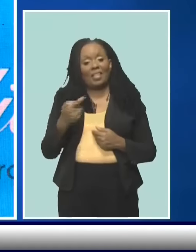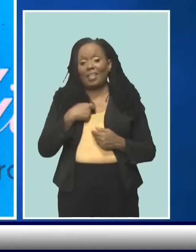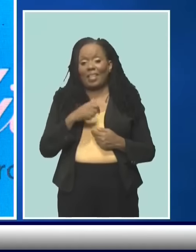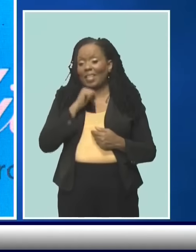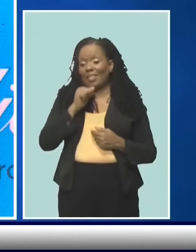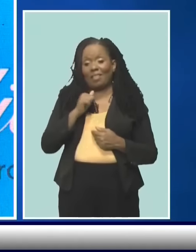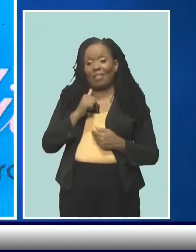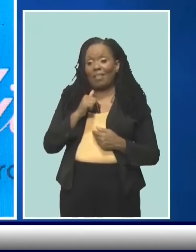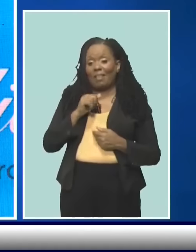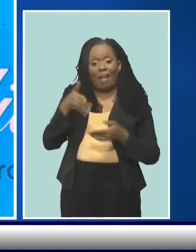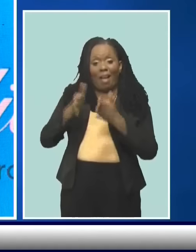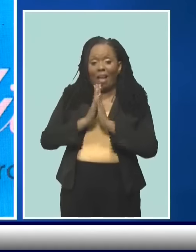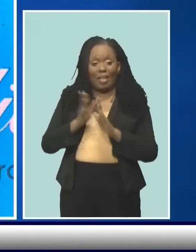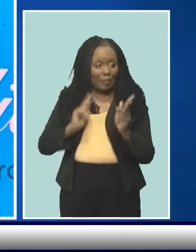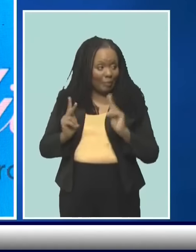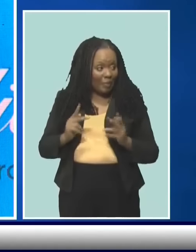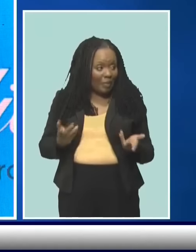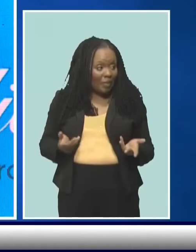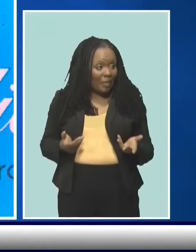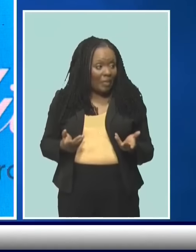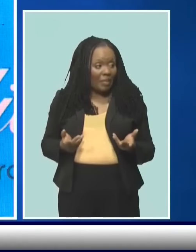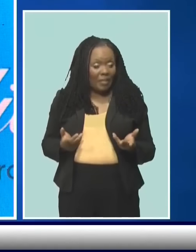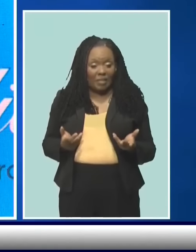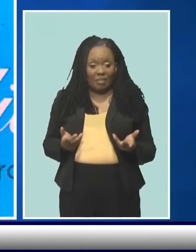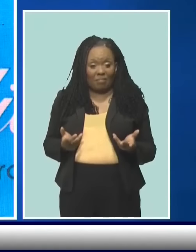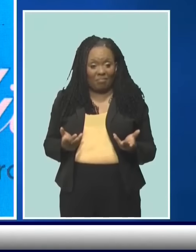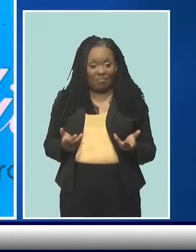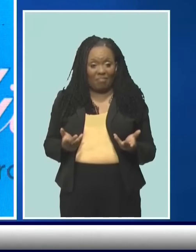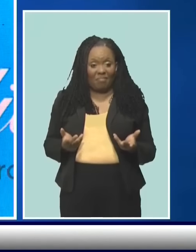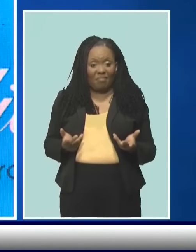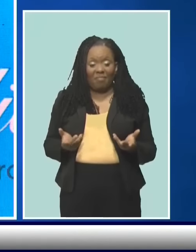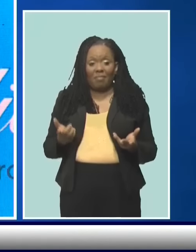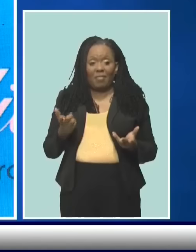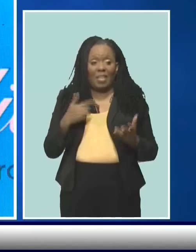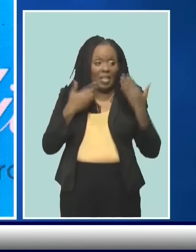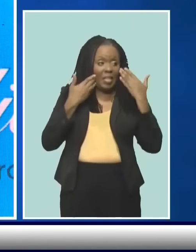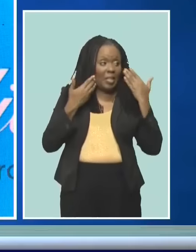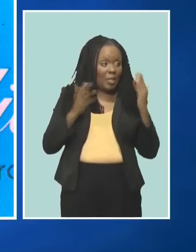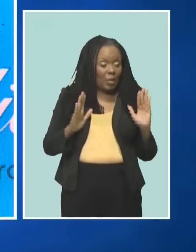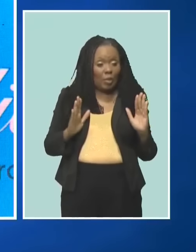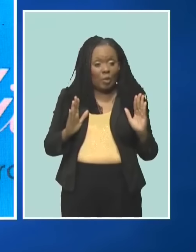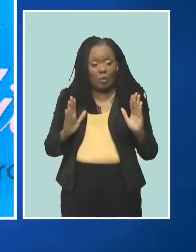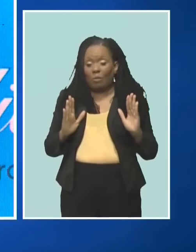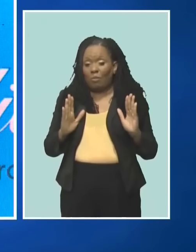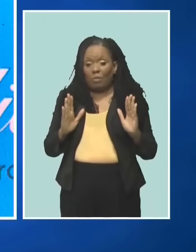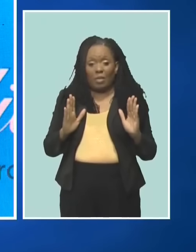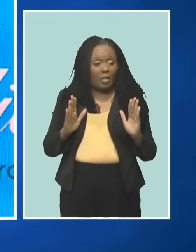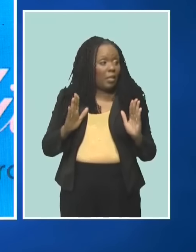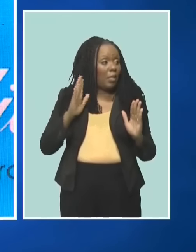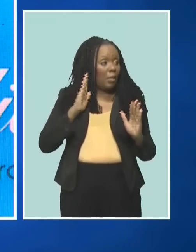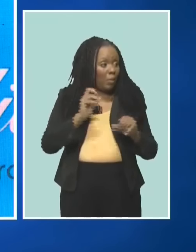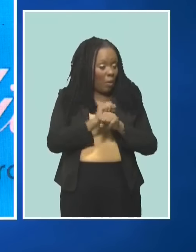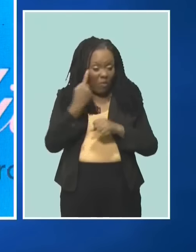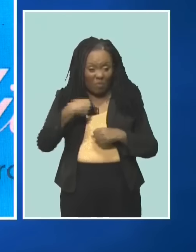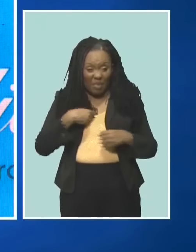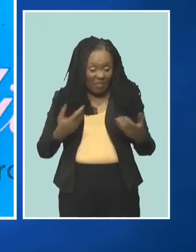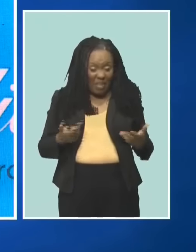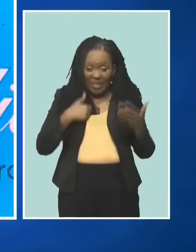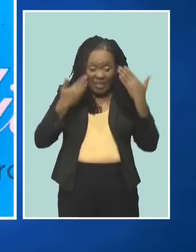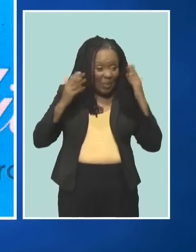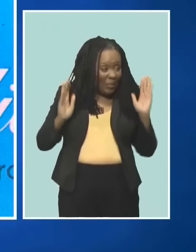by anybody that this was being done for me until the